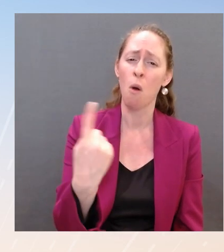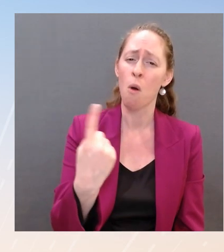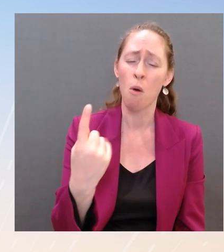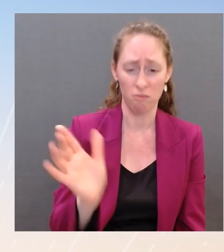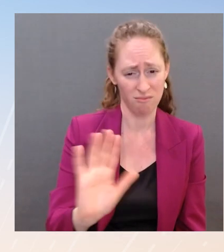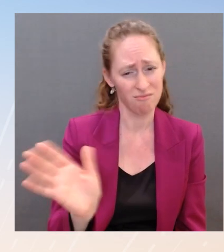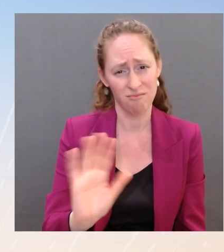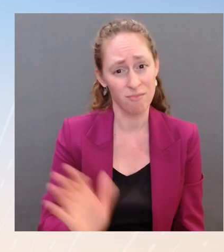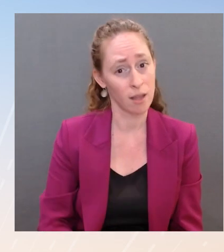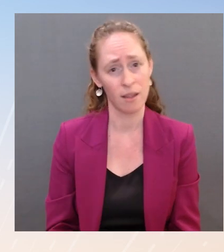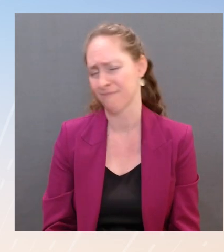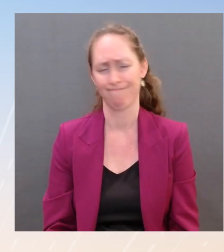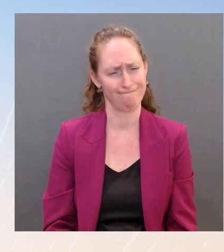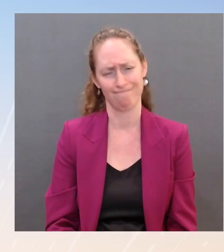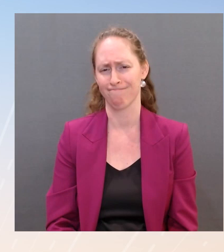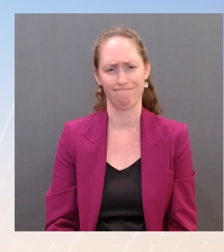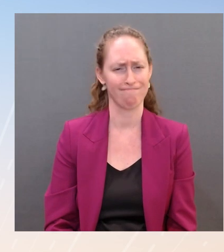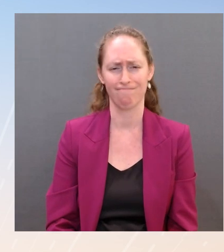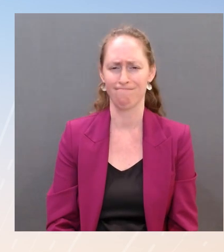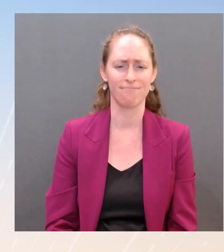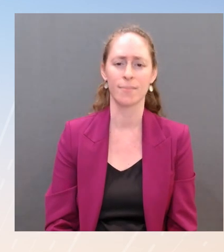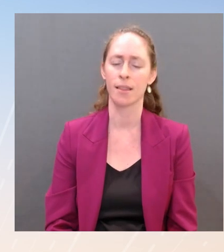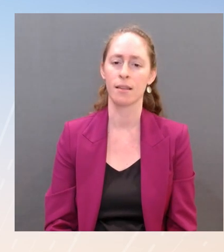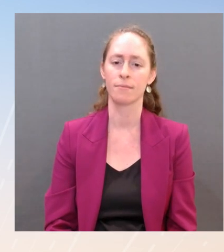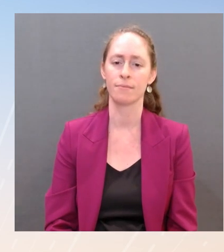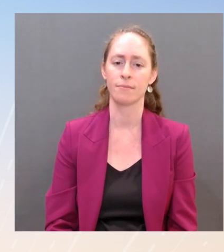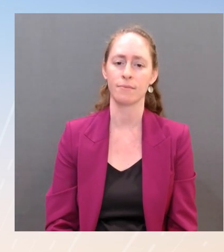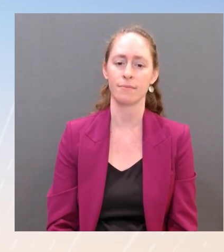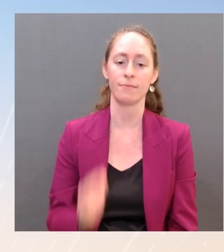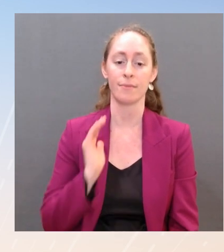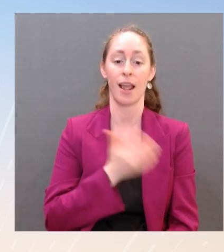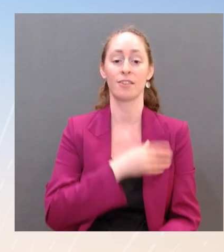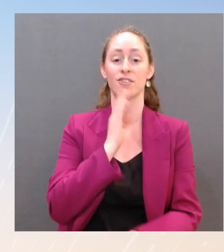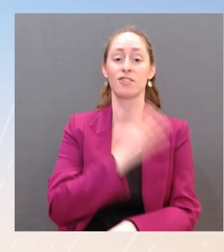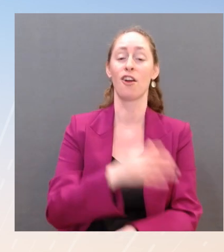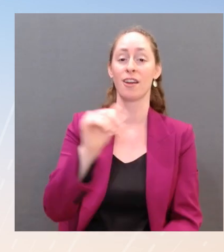You know, our daughter Ashley is a social worker. And